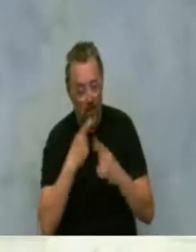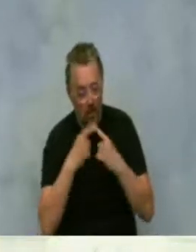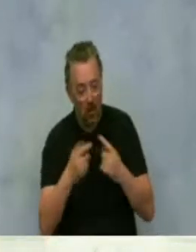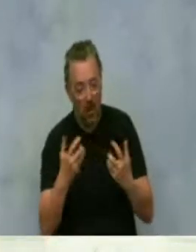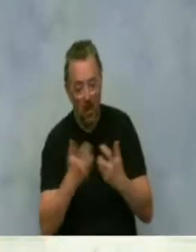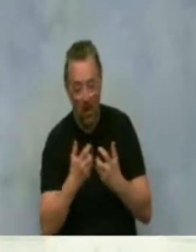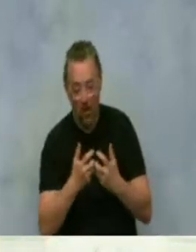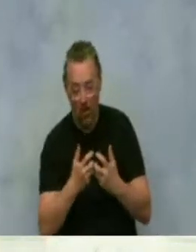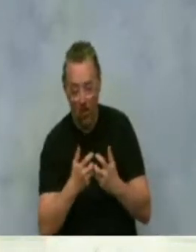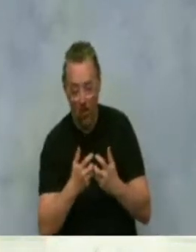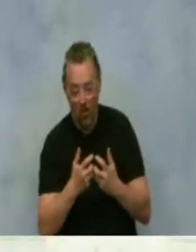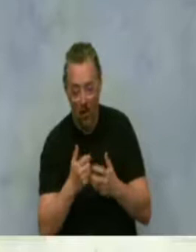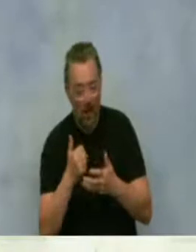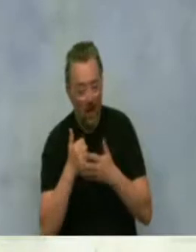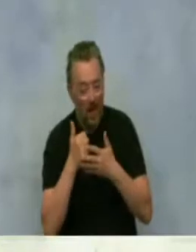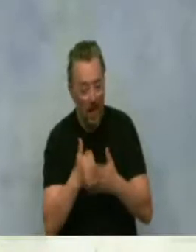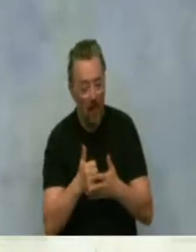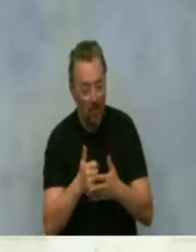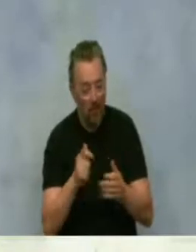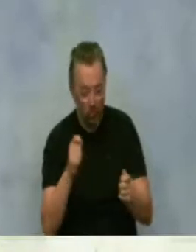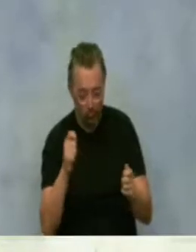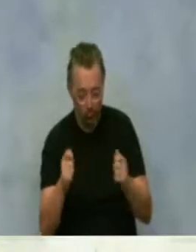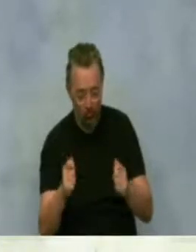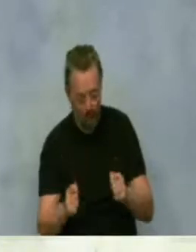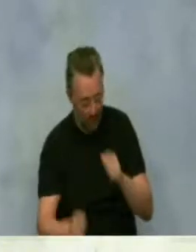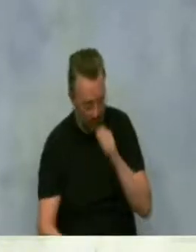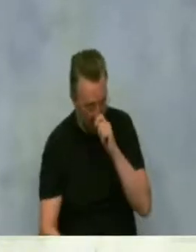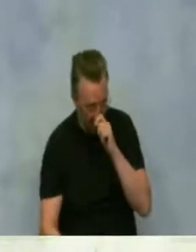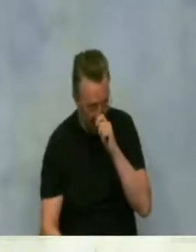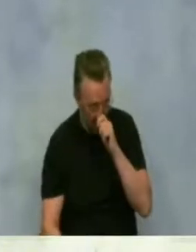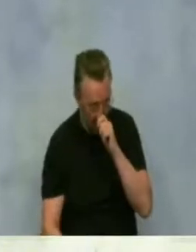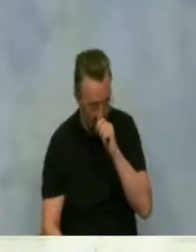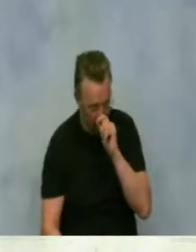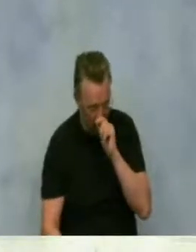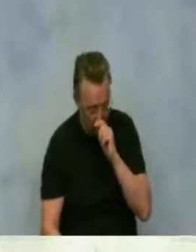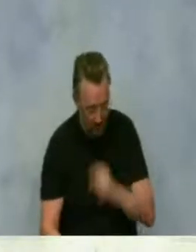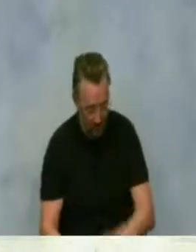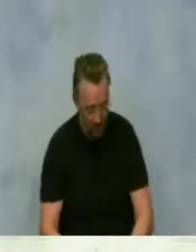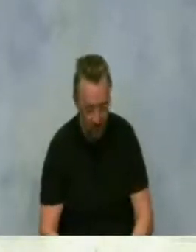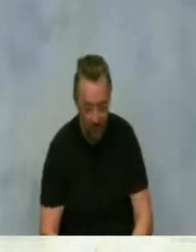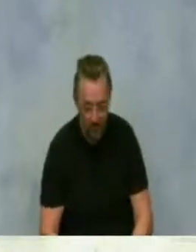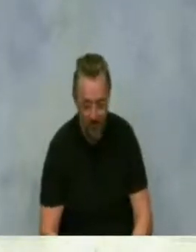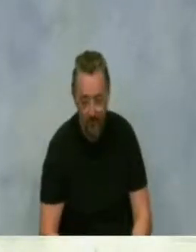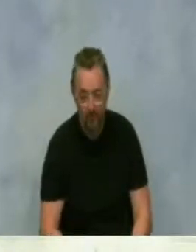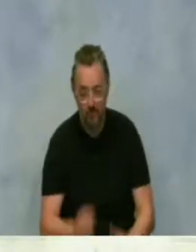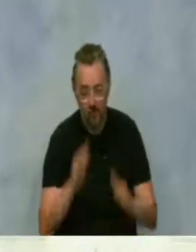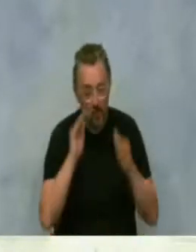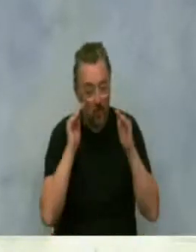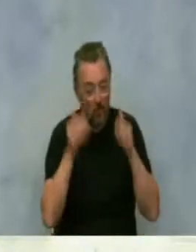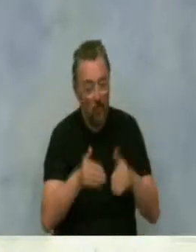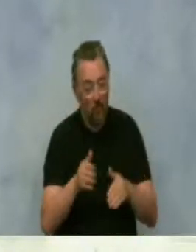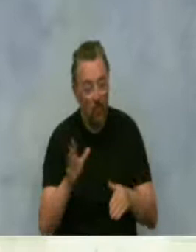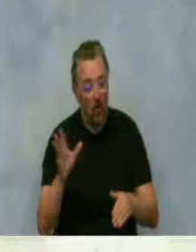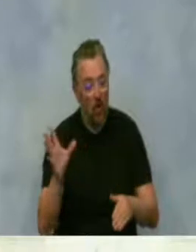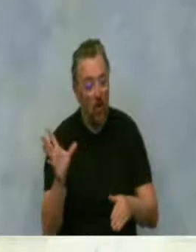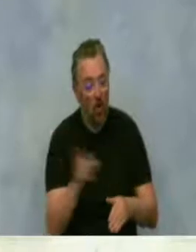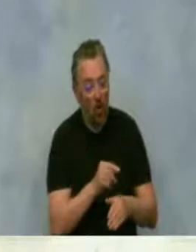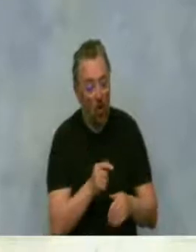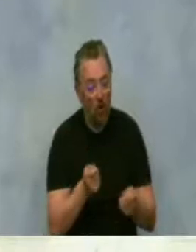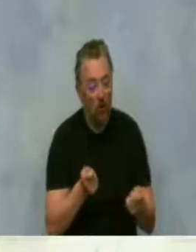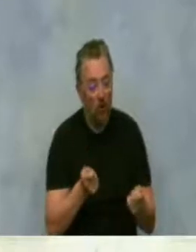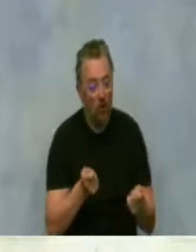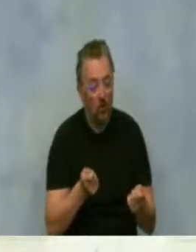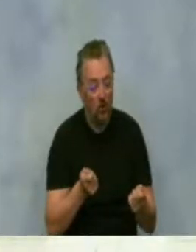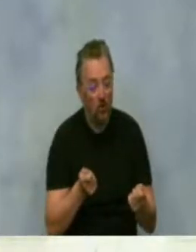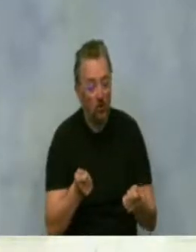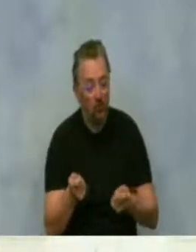make a difference. Certainly, the focus is for all the regulated customer groups that we have, which